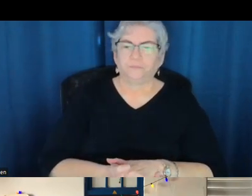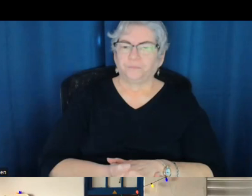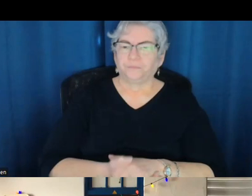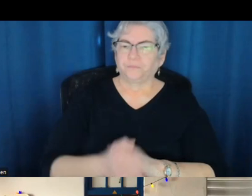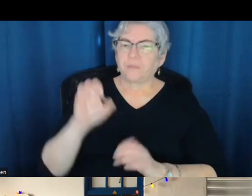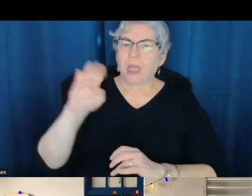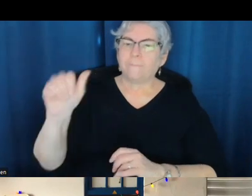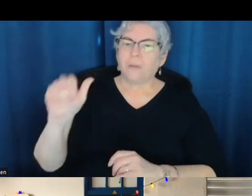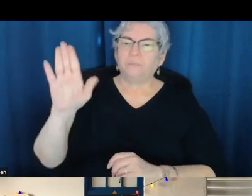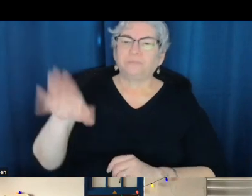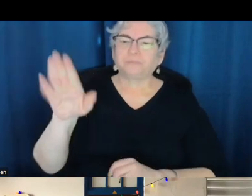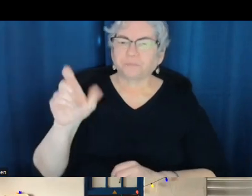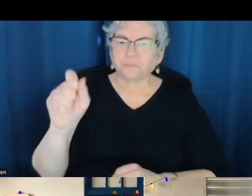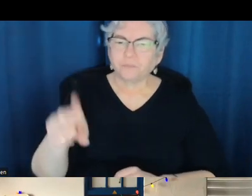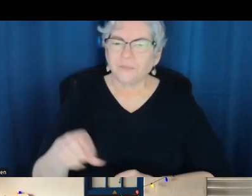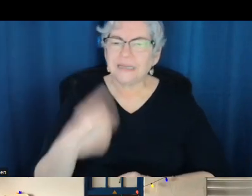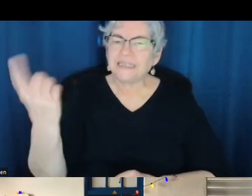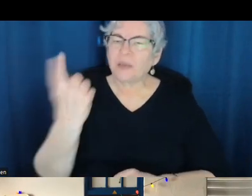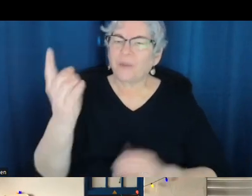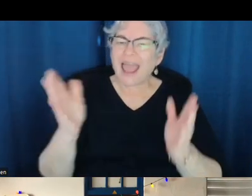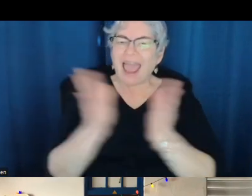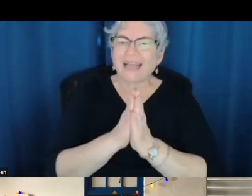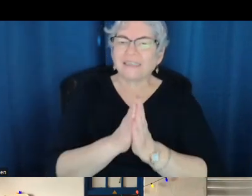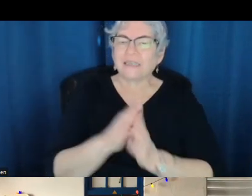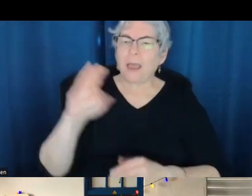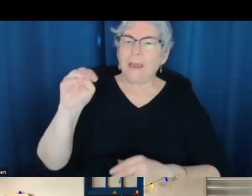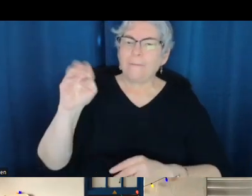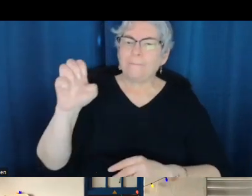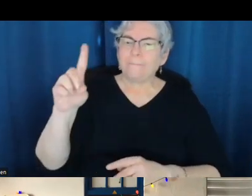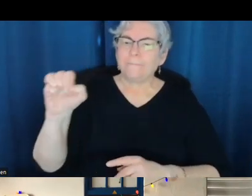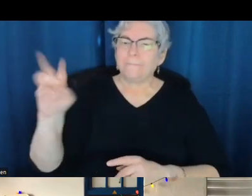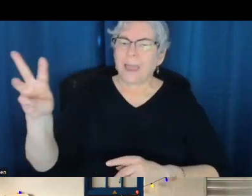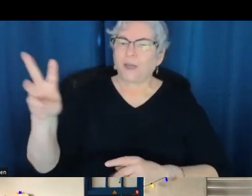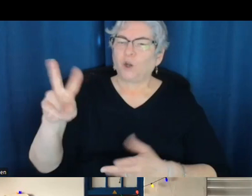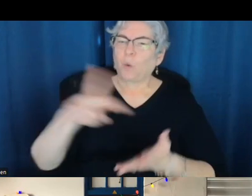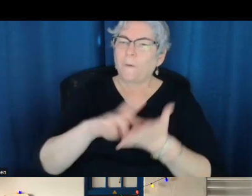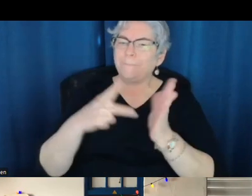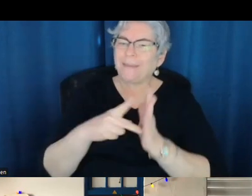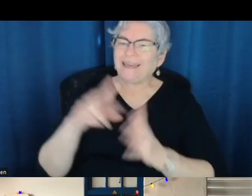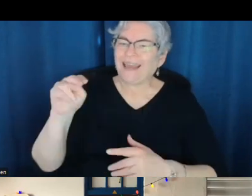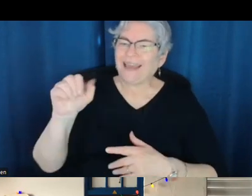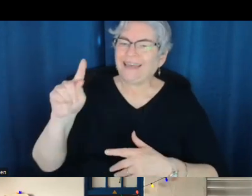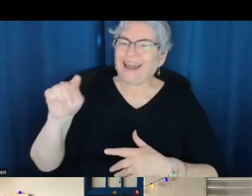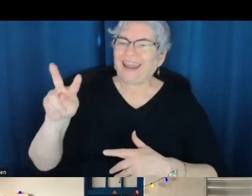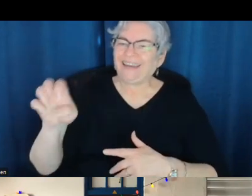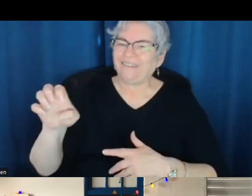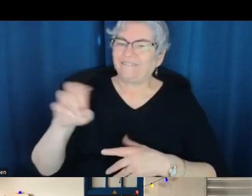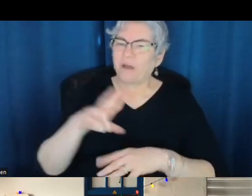Graham, somebody asked if by meadows you mean native plants. So